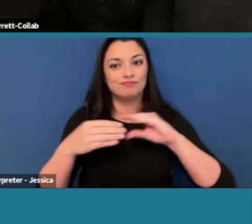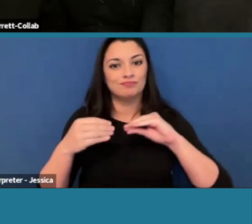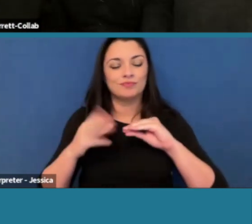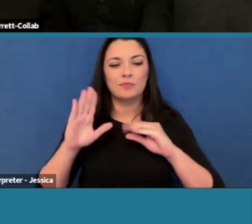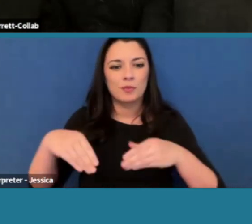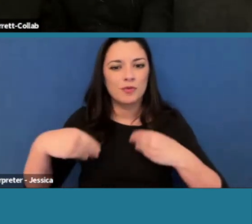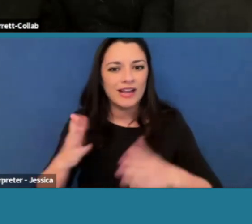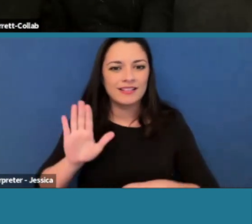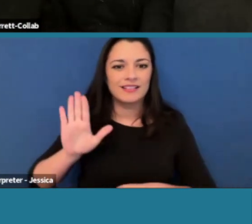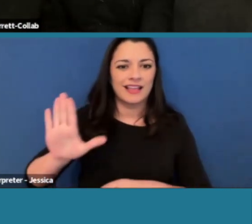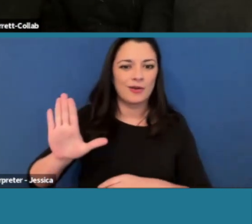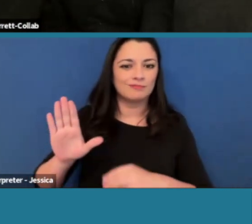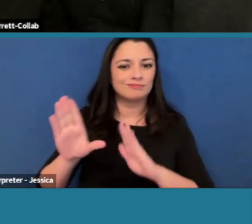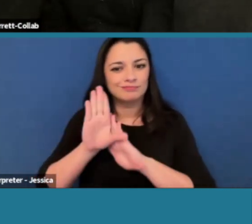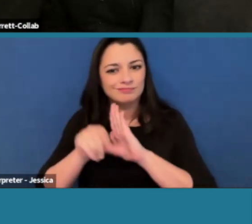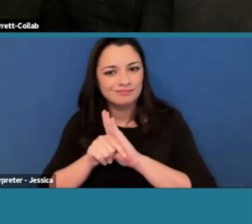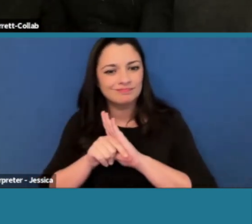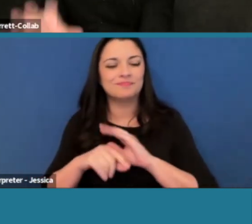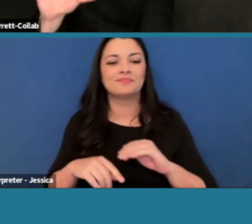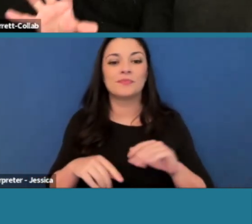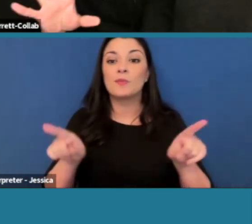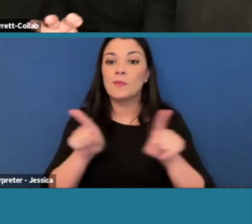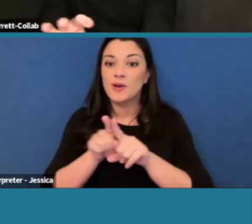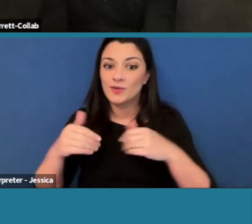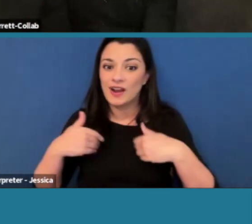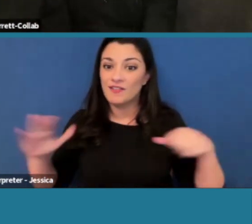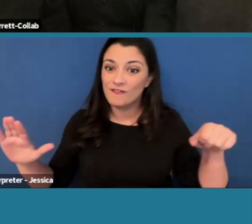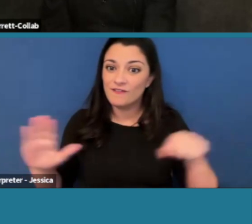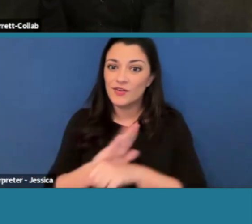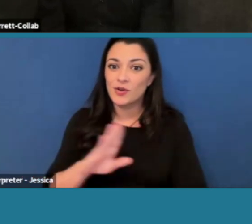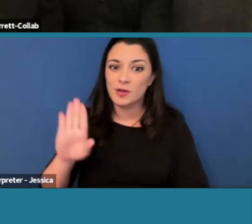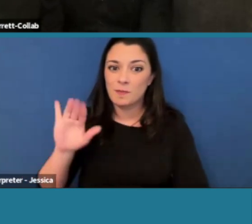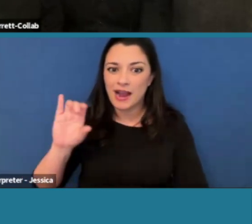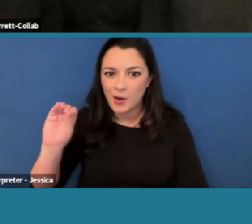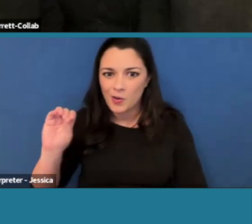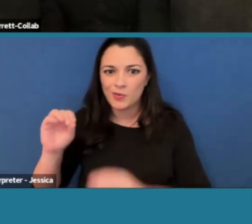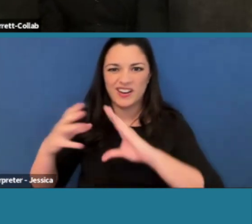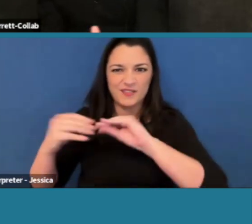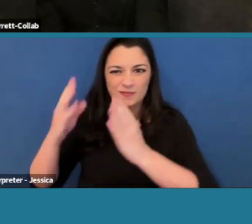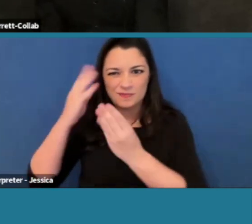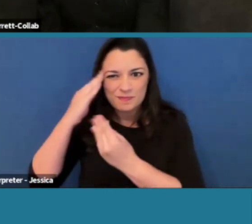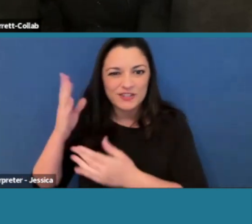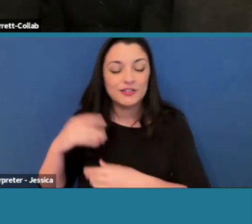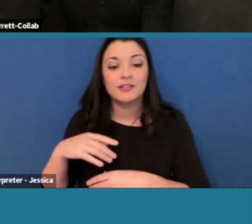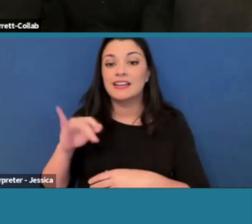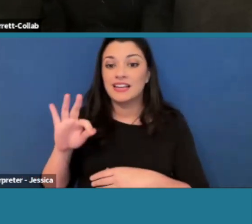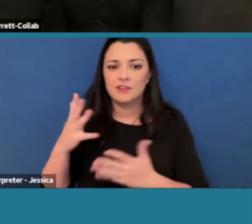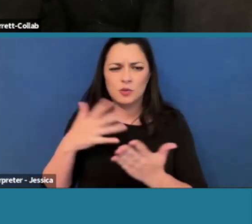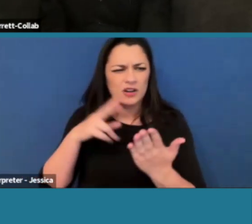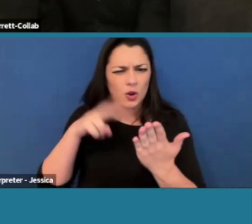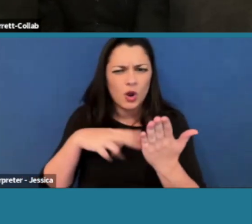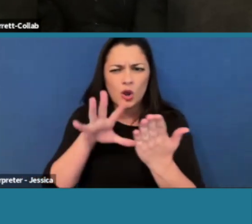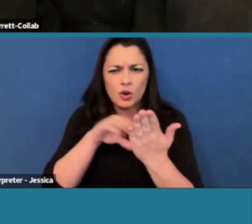more about them at that point. We also have the full bios listed. So if you really want to read up everything about each of the